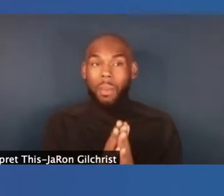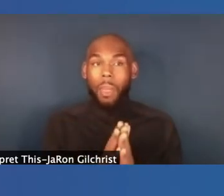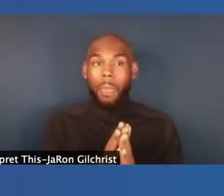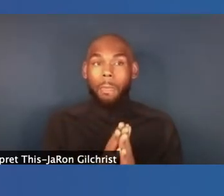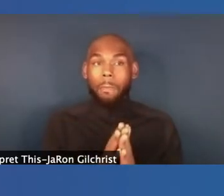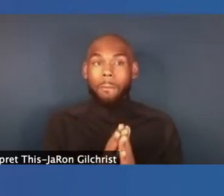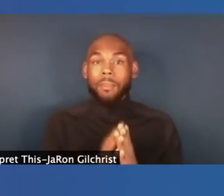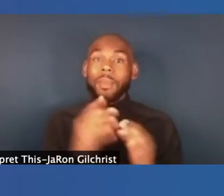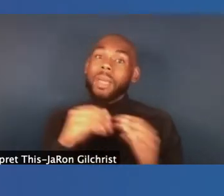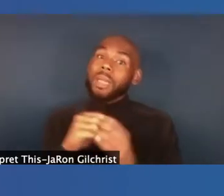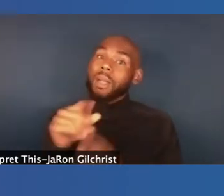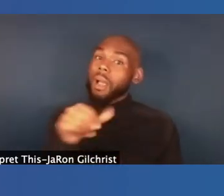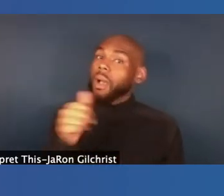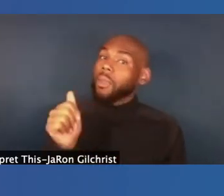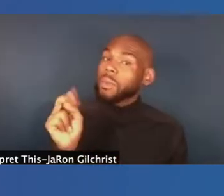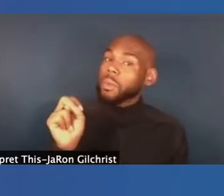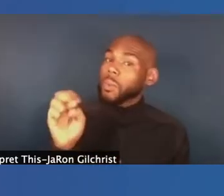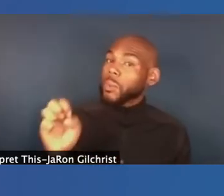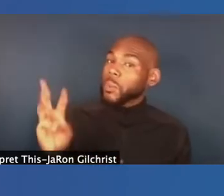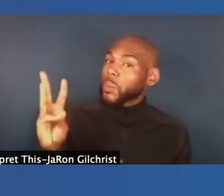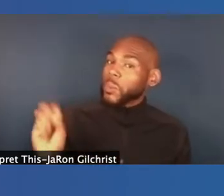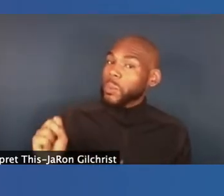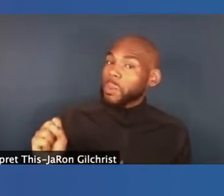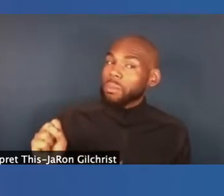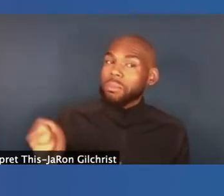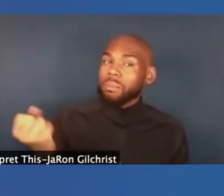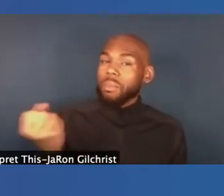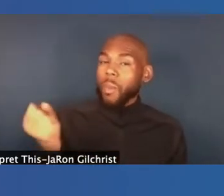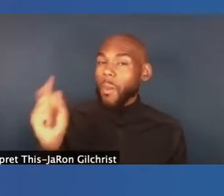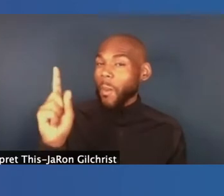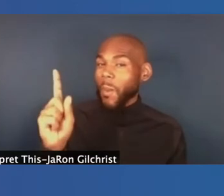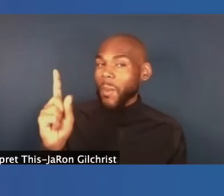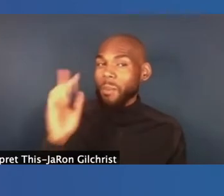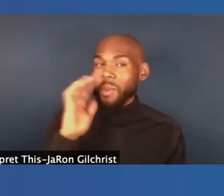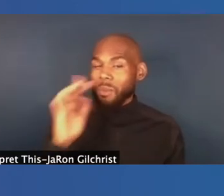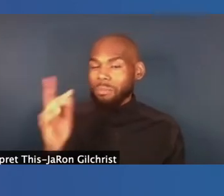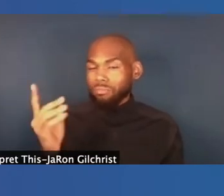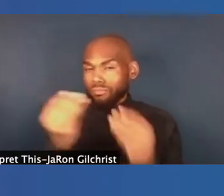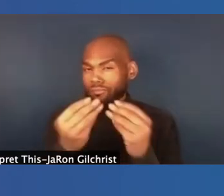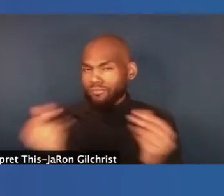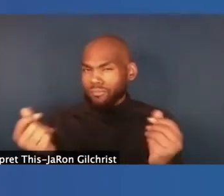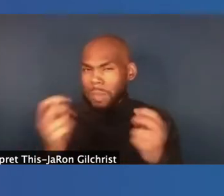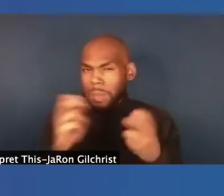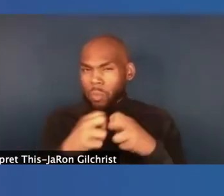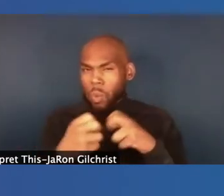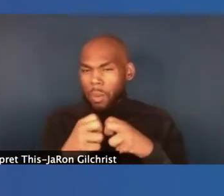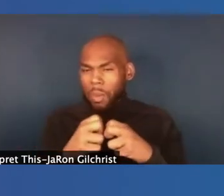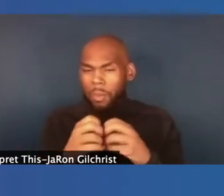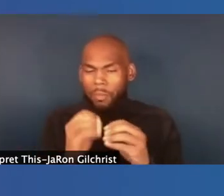In other news, hold on just 1 second and we're gonna get that sorted.